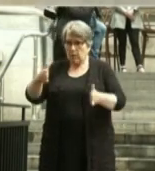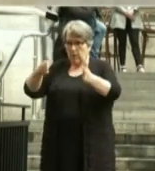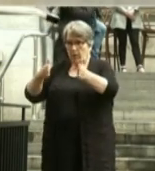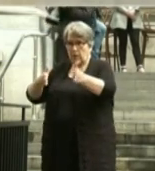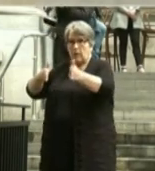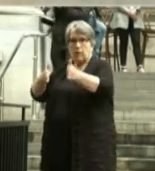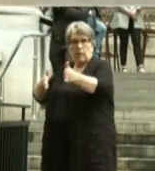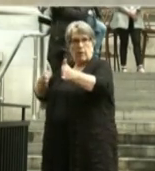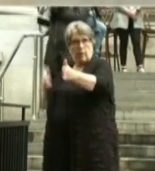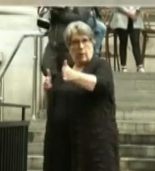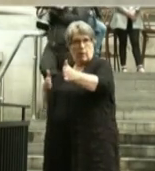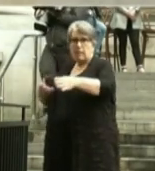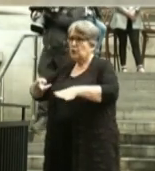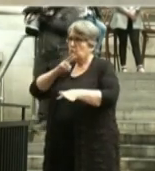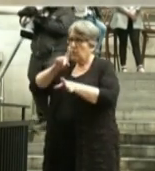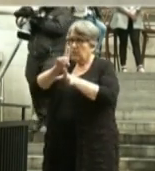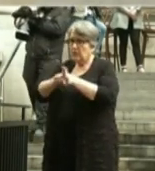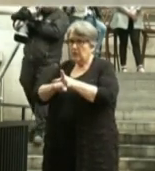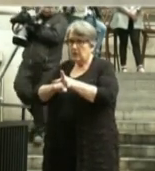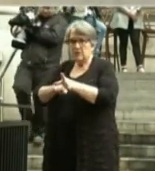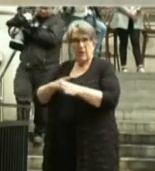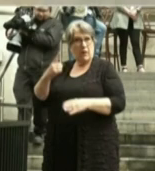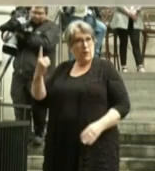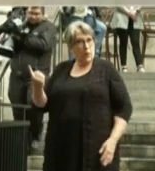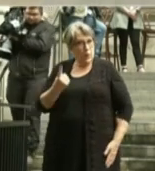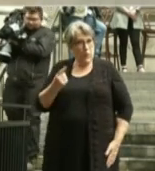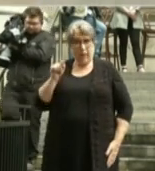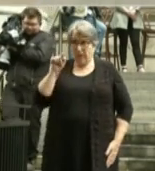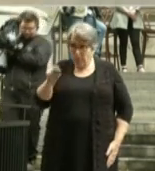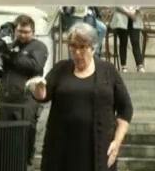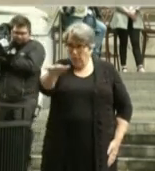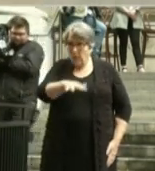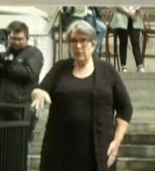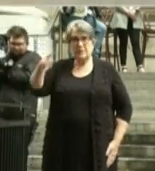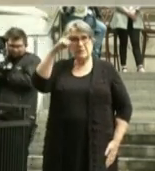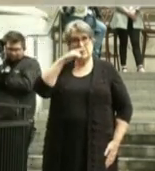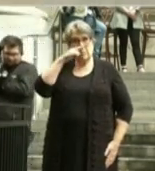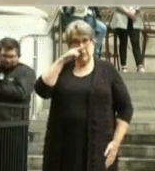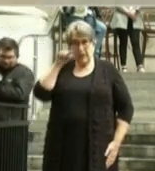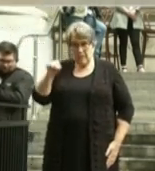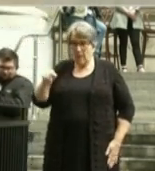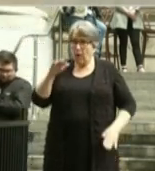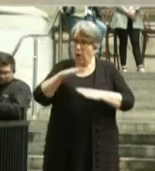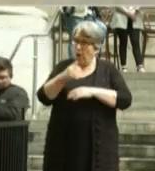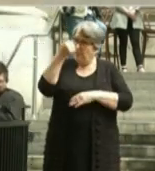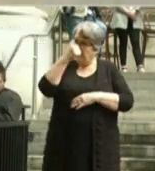most behind for the last 200 years are the very people who for over